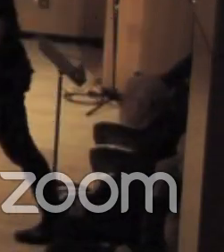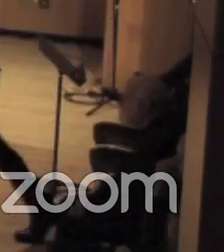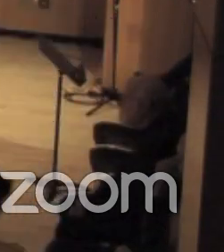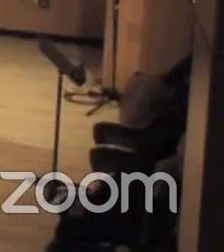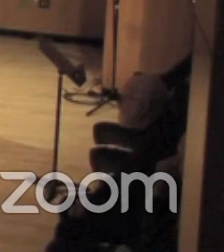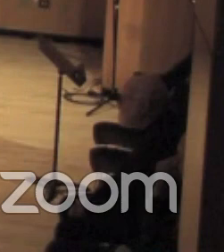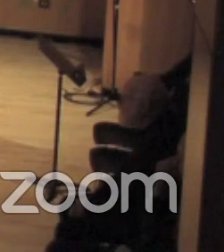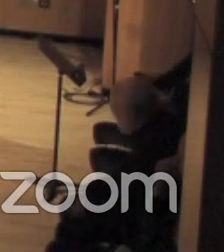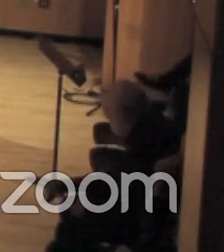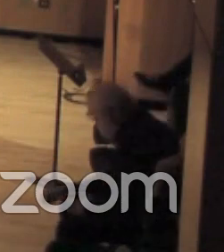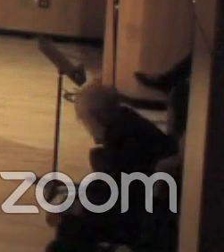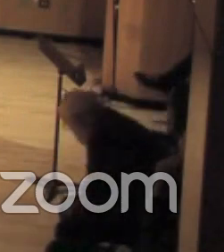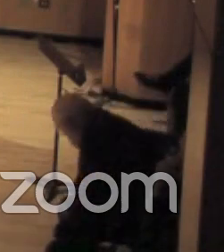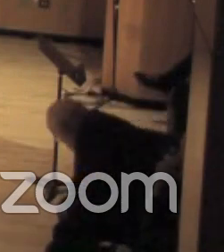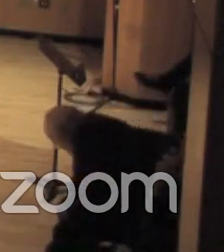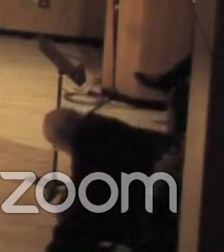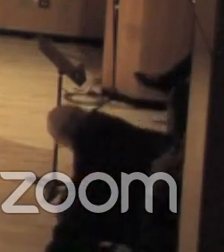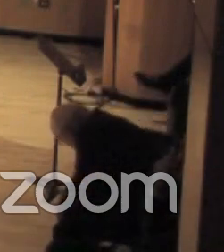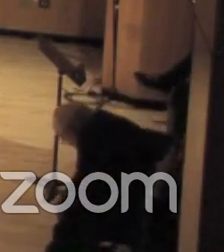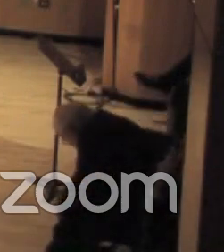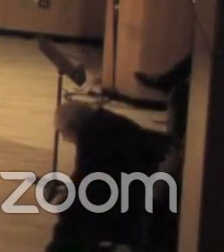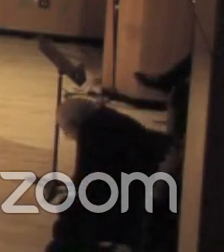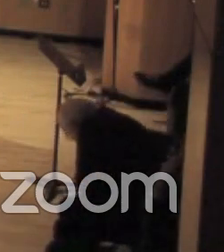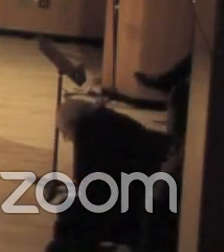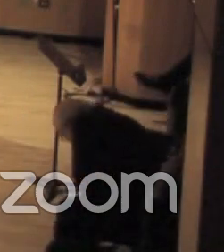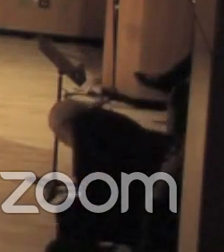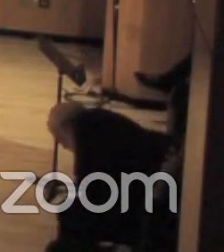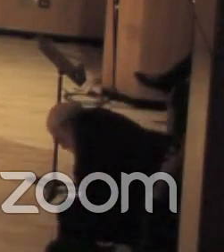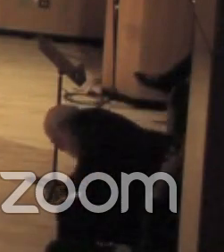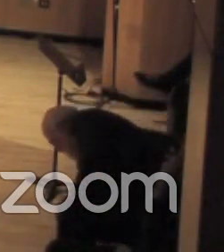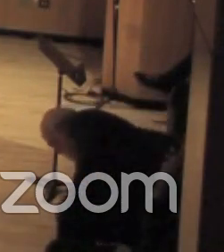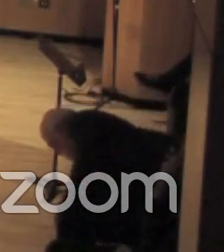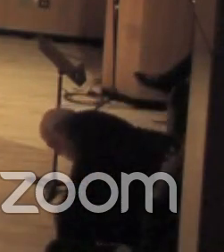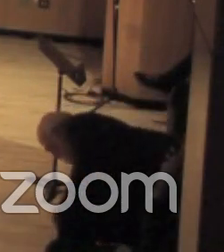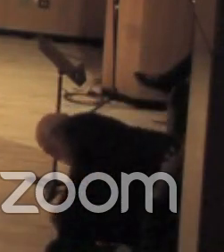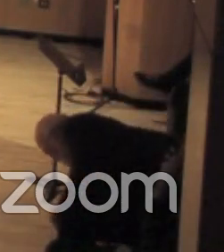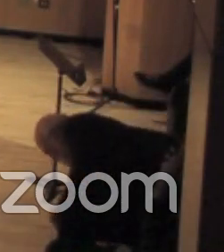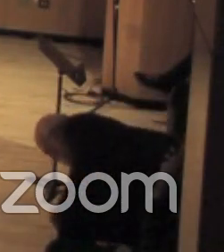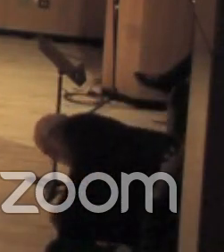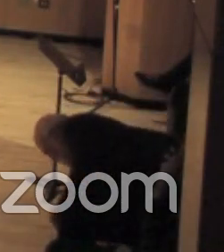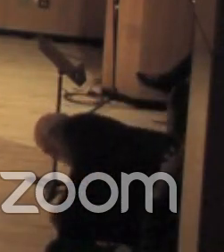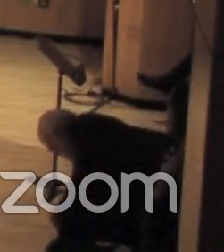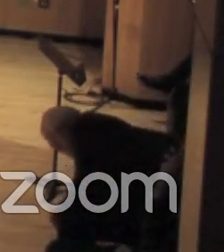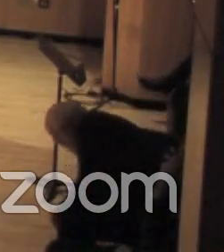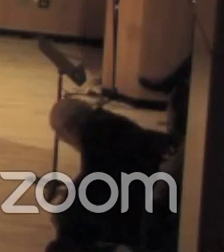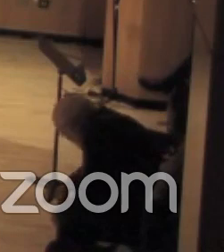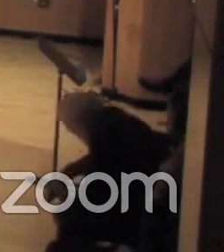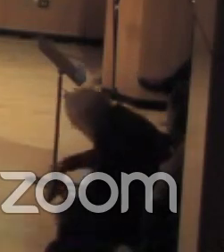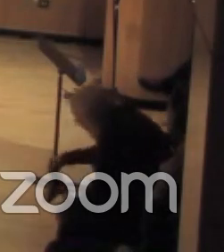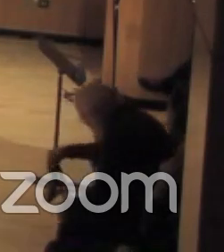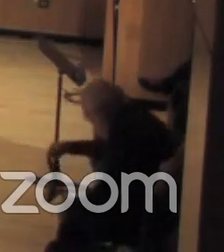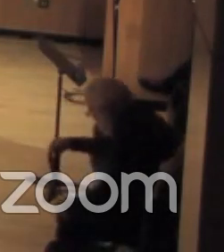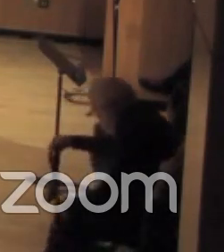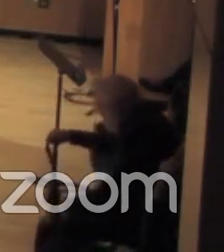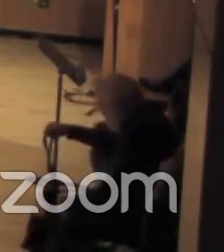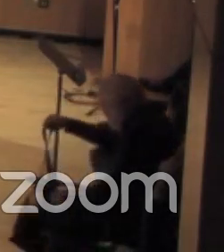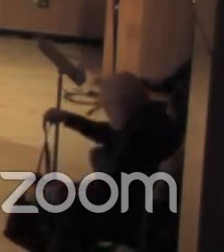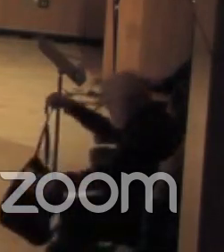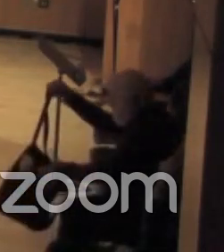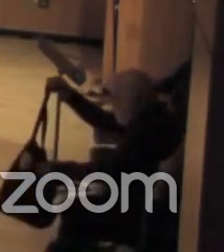then hears footsteps and OA comes into the living room from the right and the young woman and AA nod to each